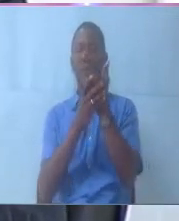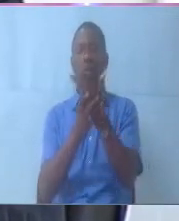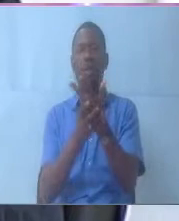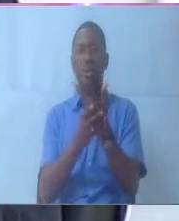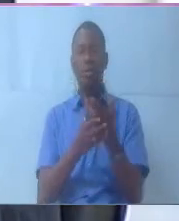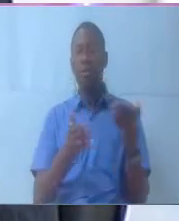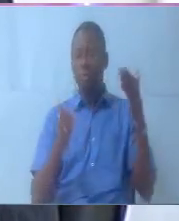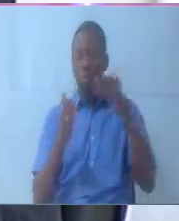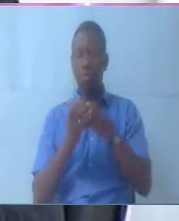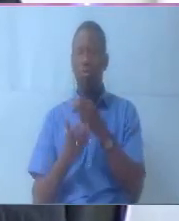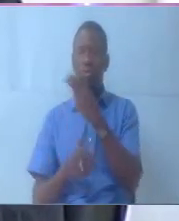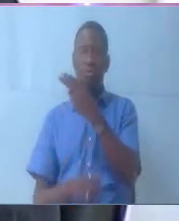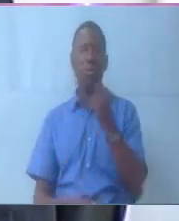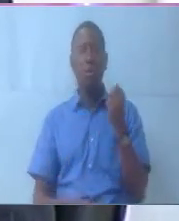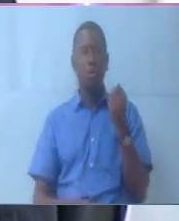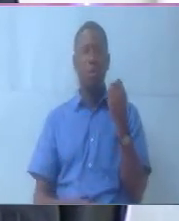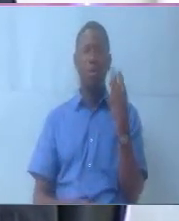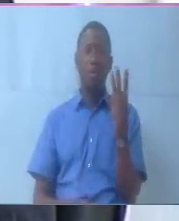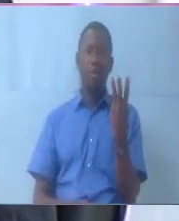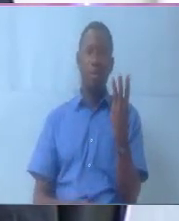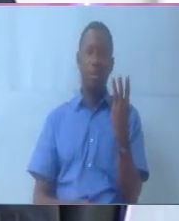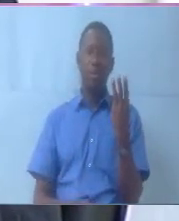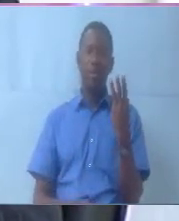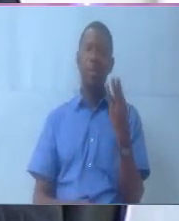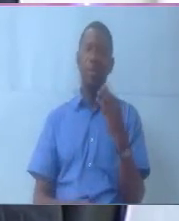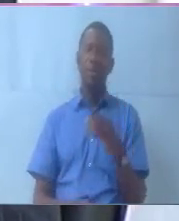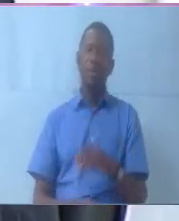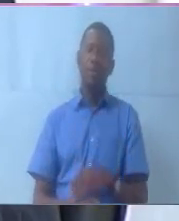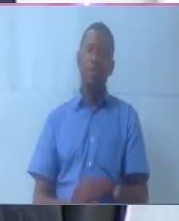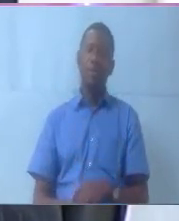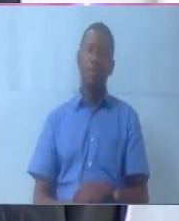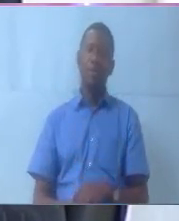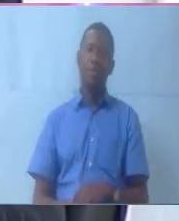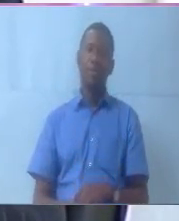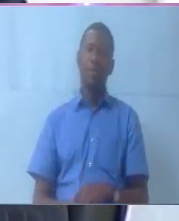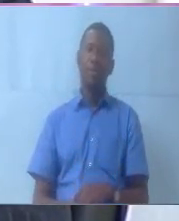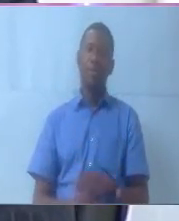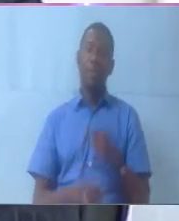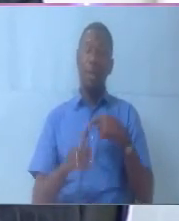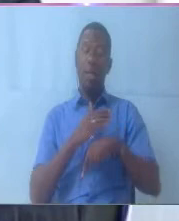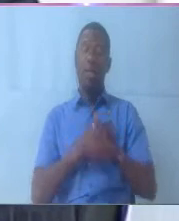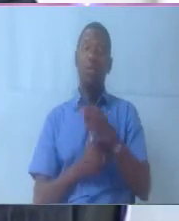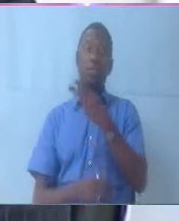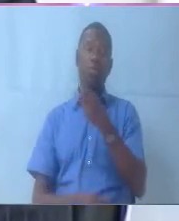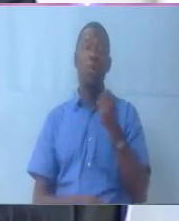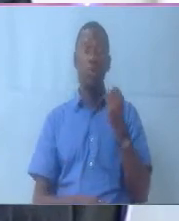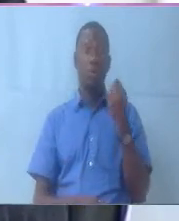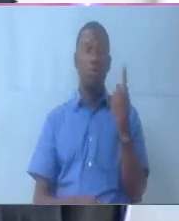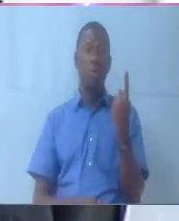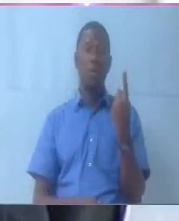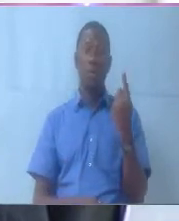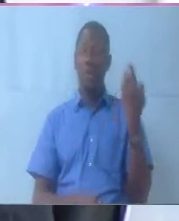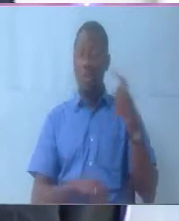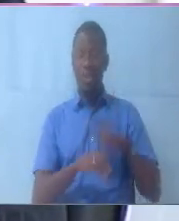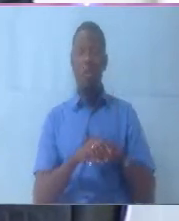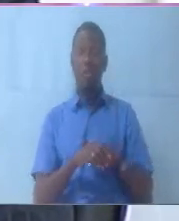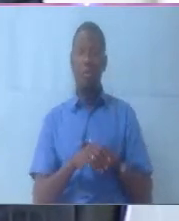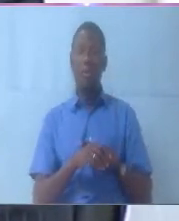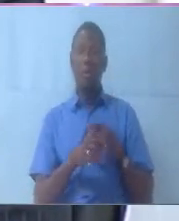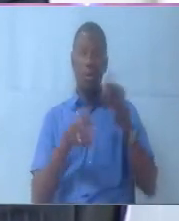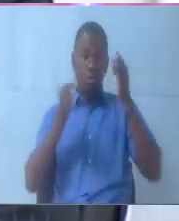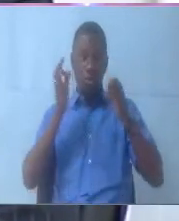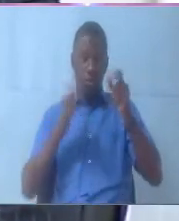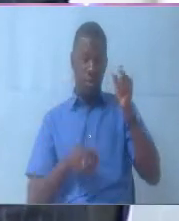1998 sango kono 2003 kata 2003 sango kan. In 2001, she presided over a matter involving the students